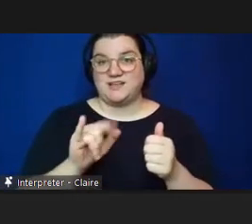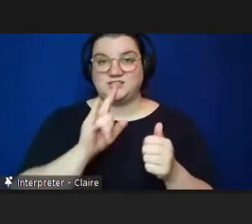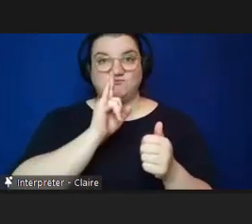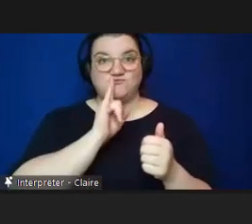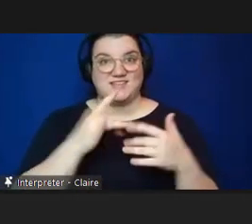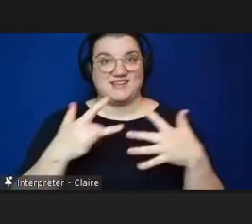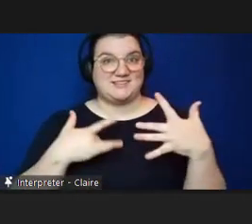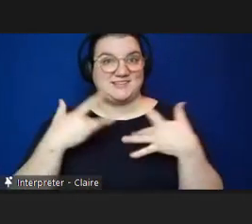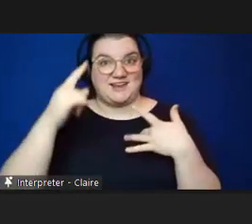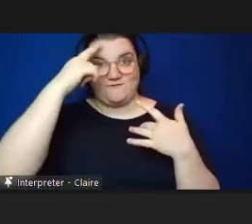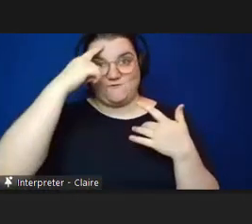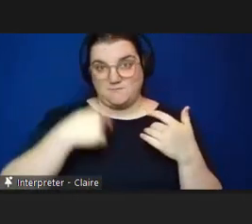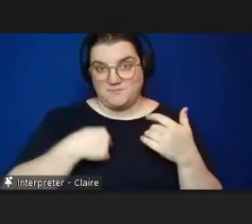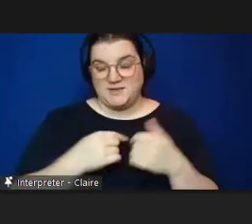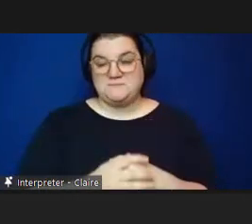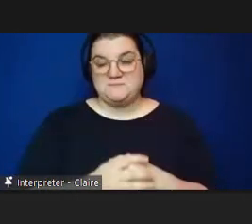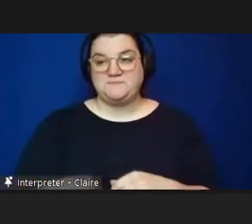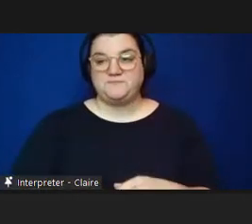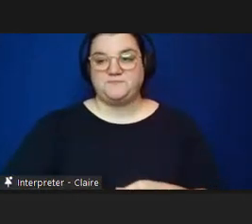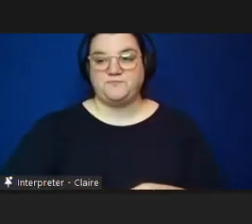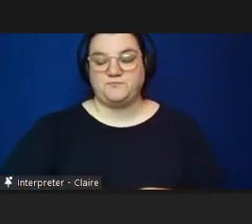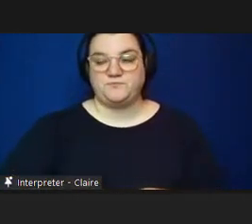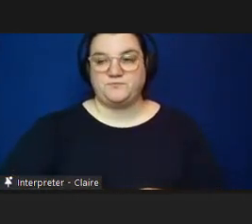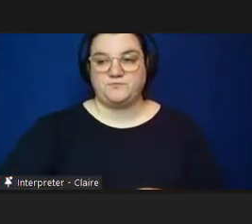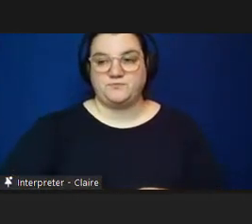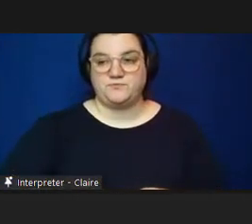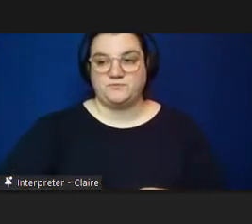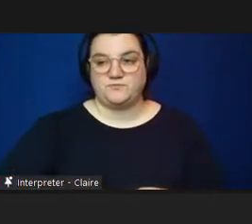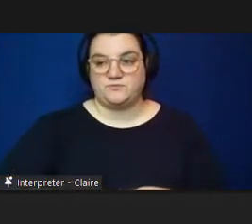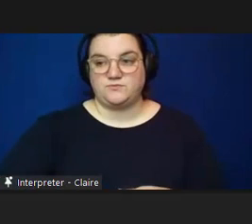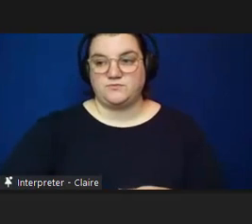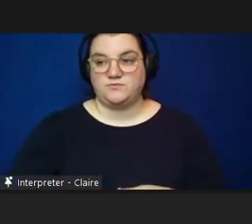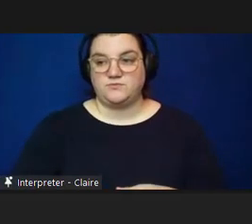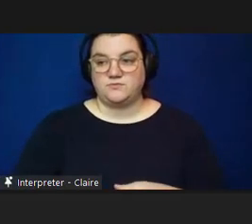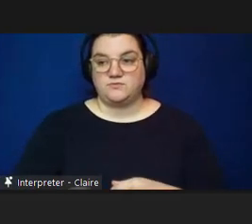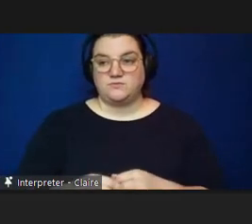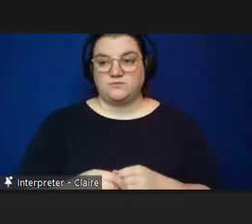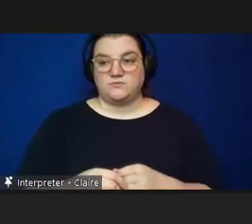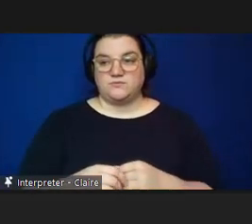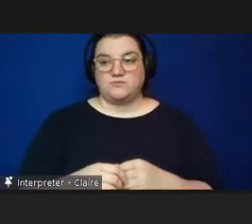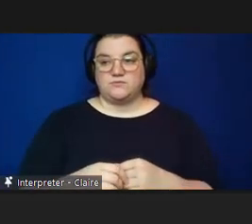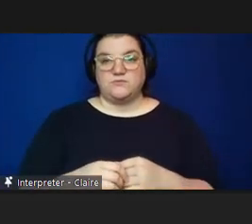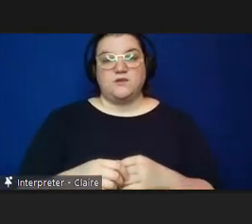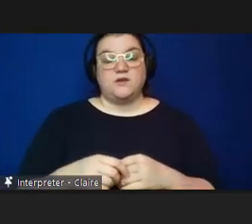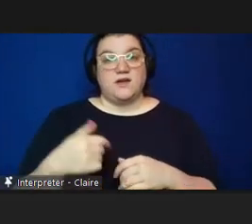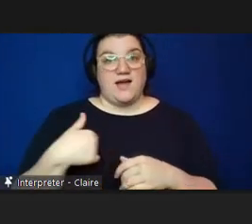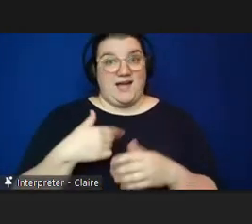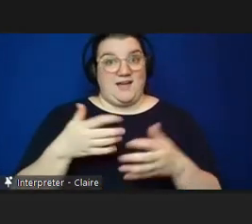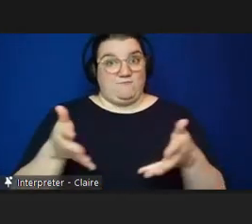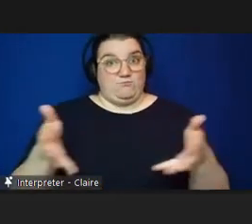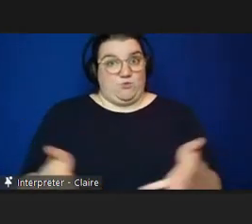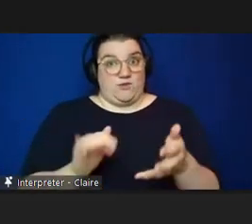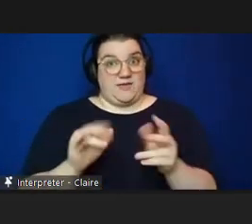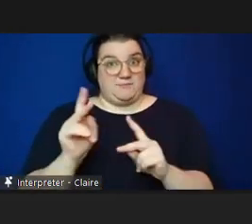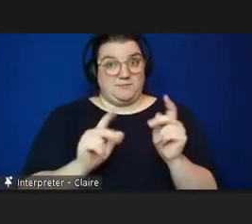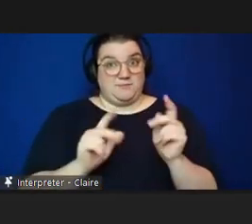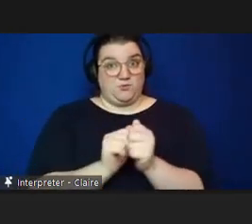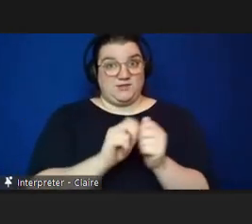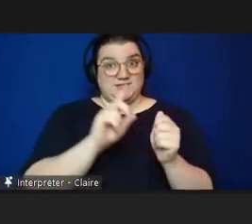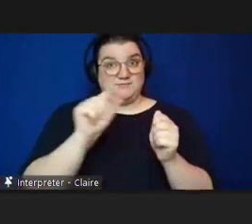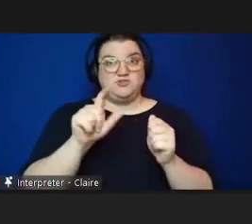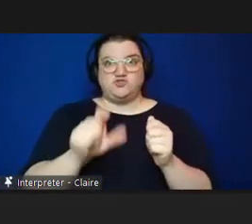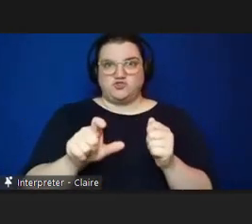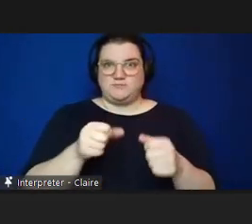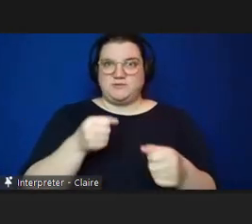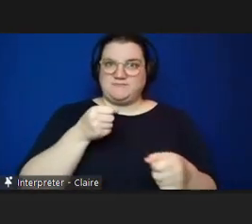exciting for me. I have promoted that people with disabilities should be at the table in all